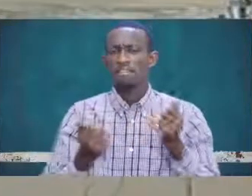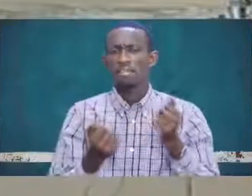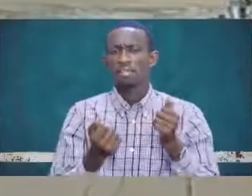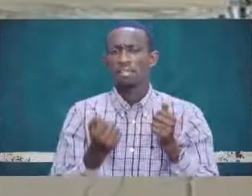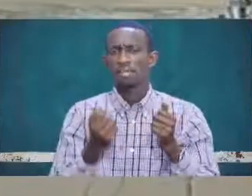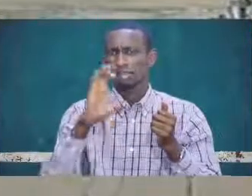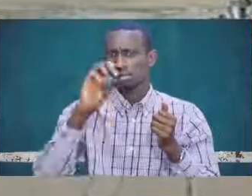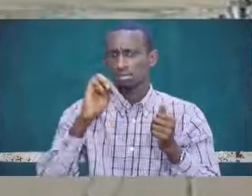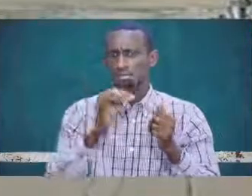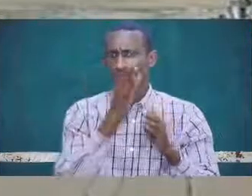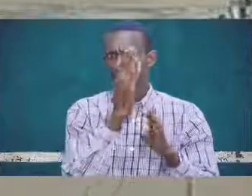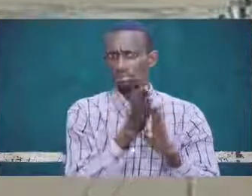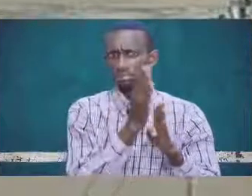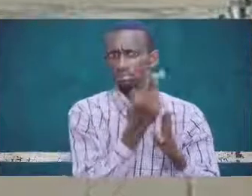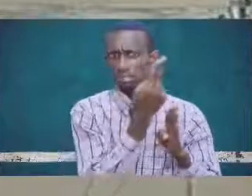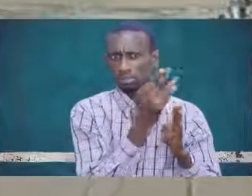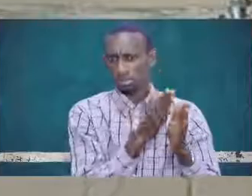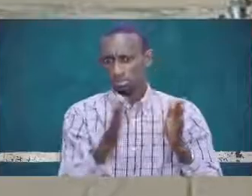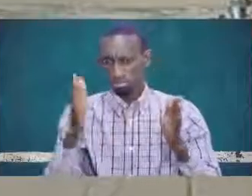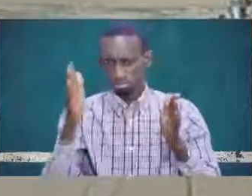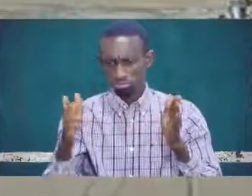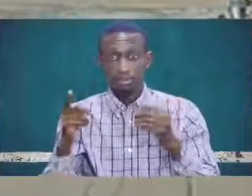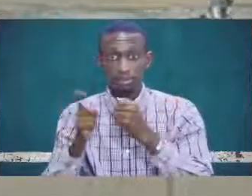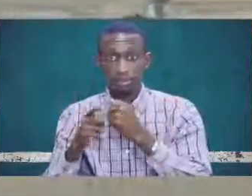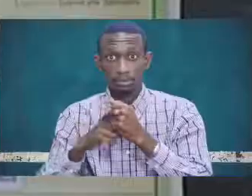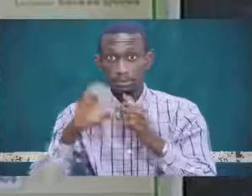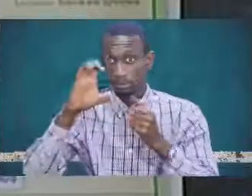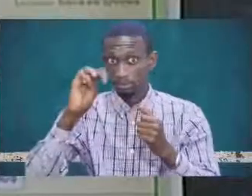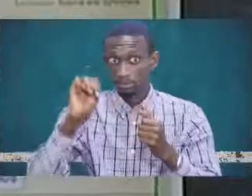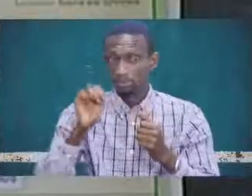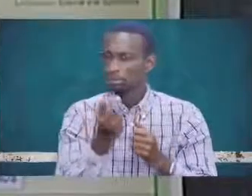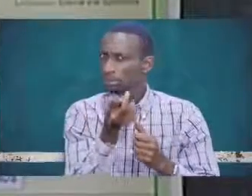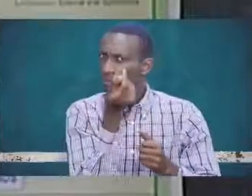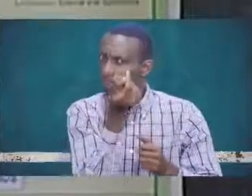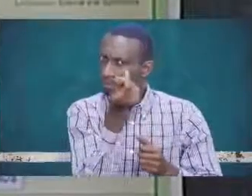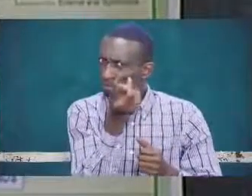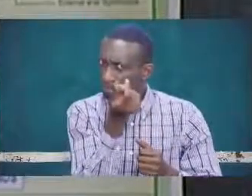duodenum and even the ileum. I can say the small intestines